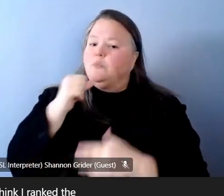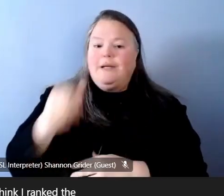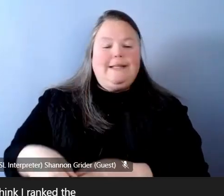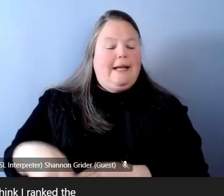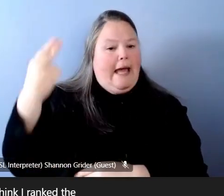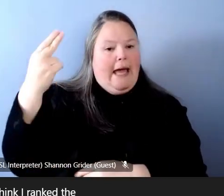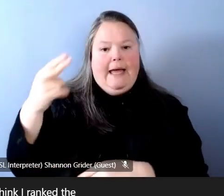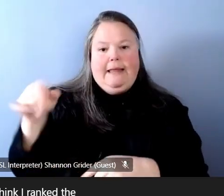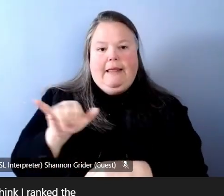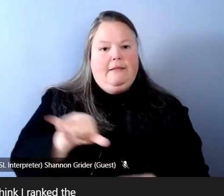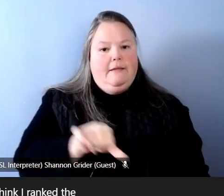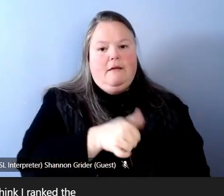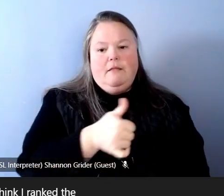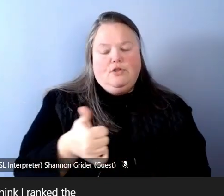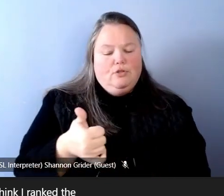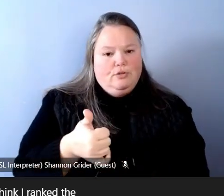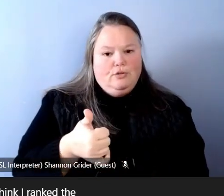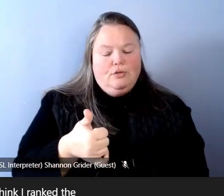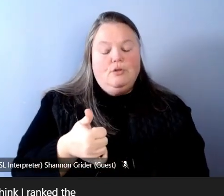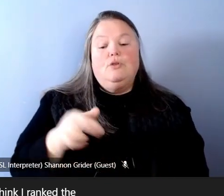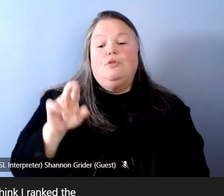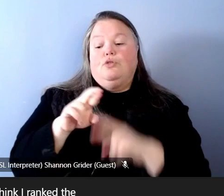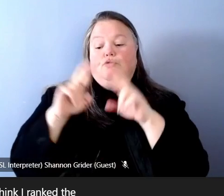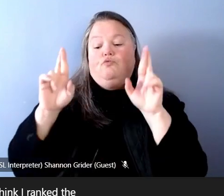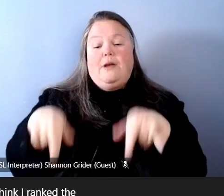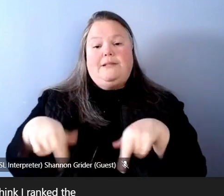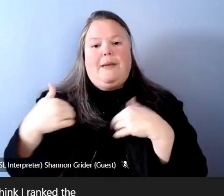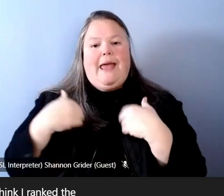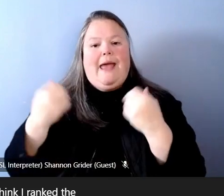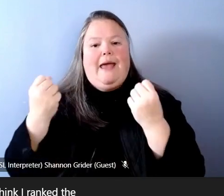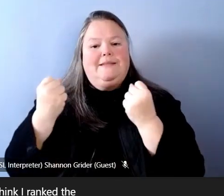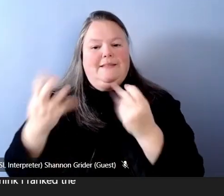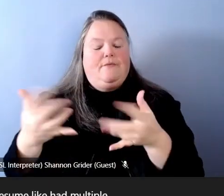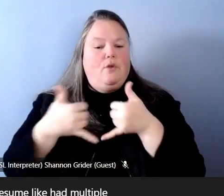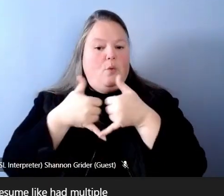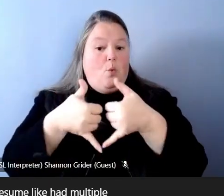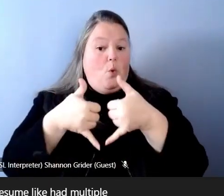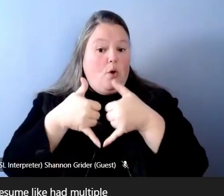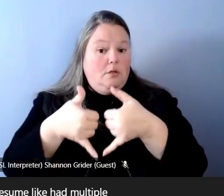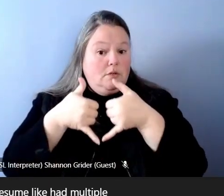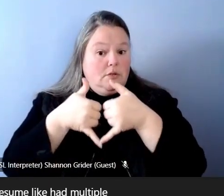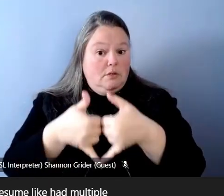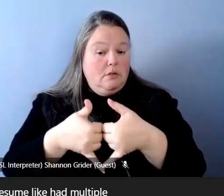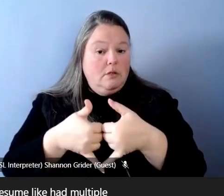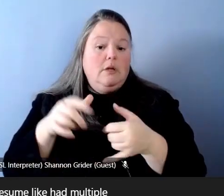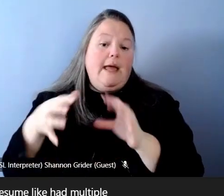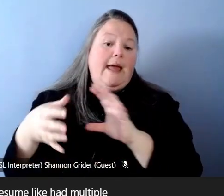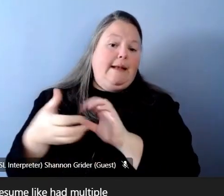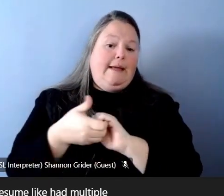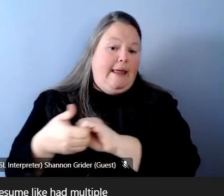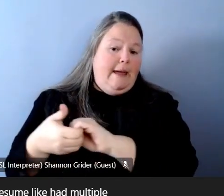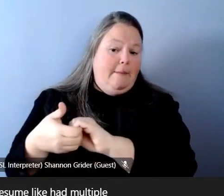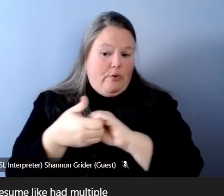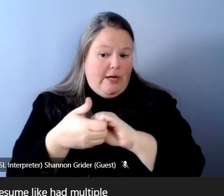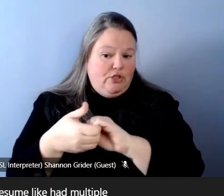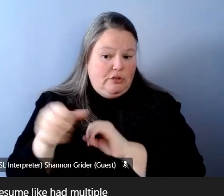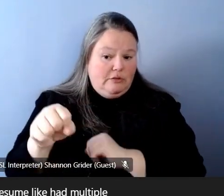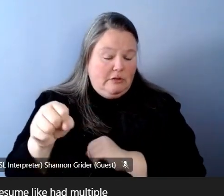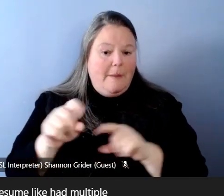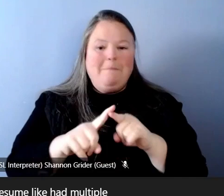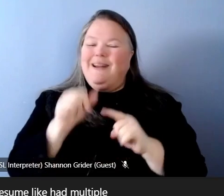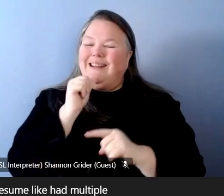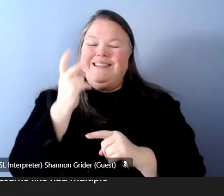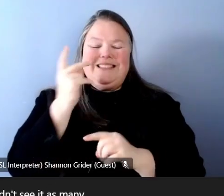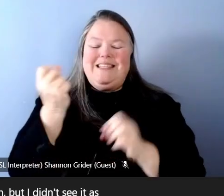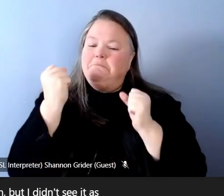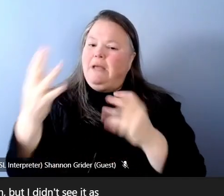as the others. The resume had multiple awards and collaboration, but I didn't see as many leadership